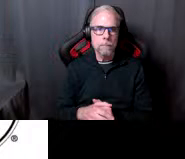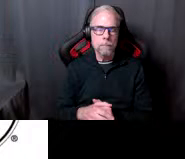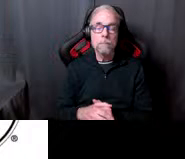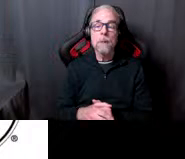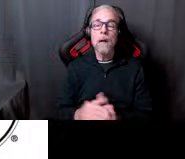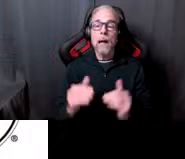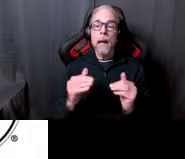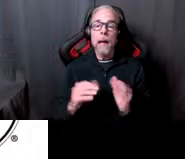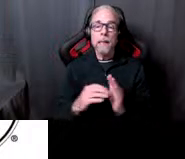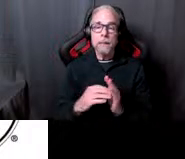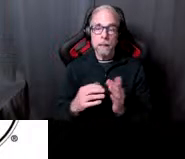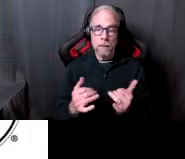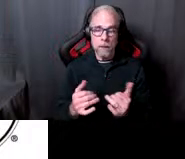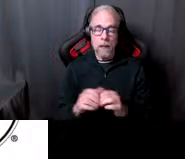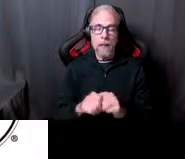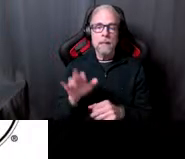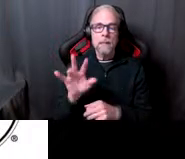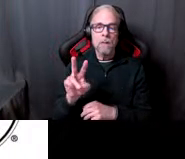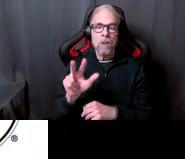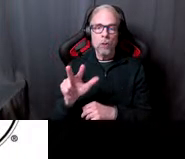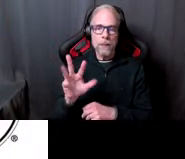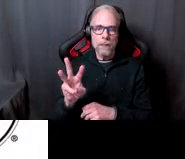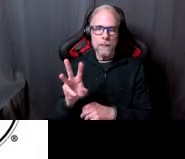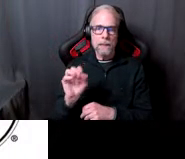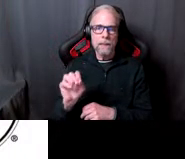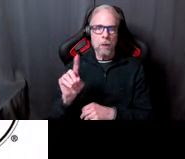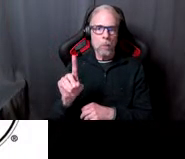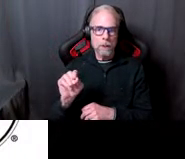Next section is